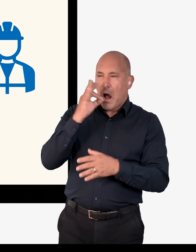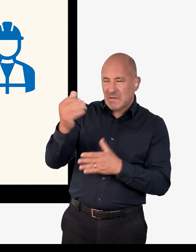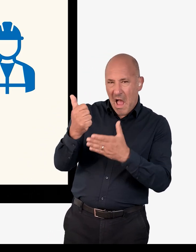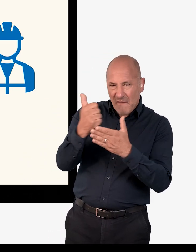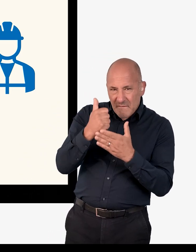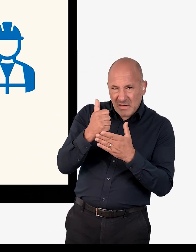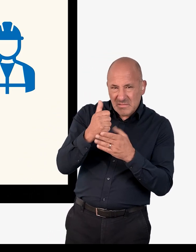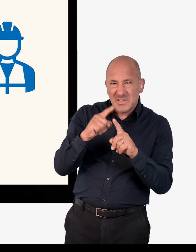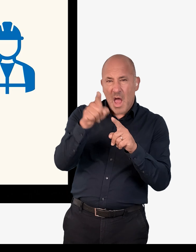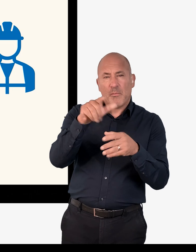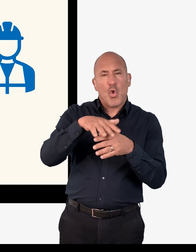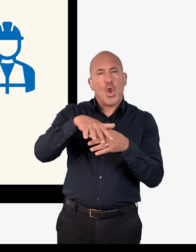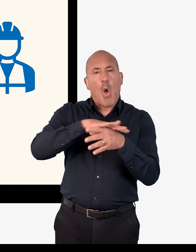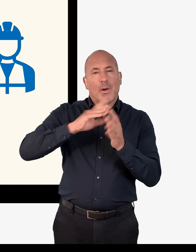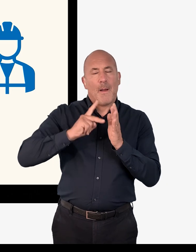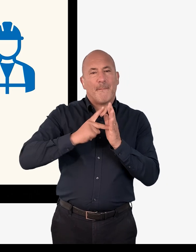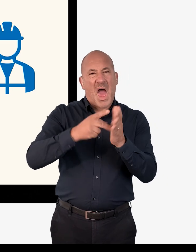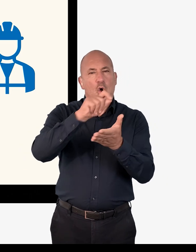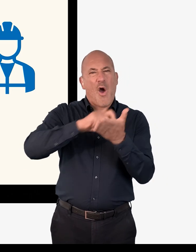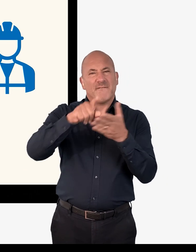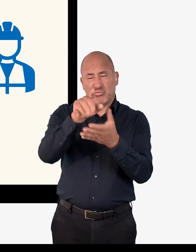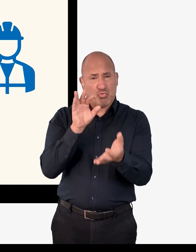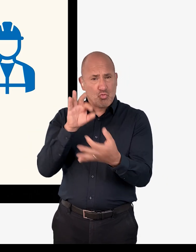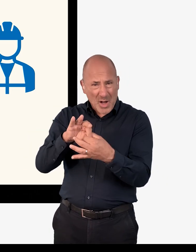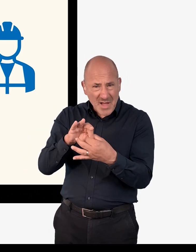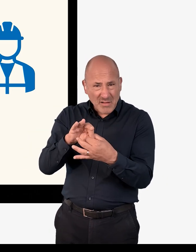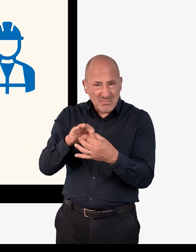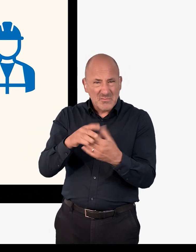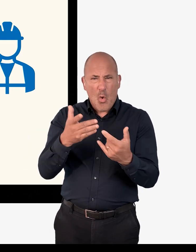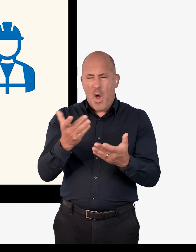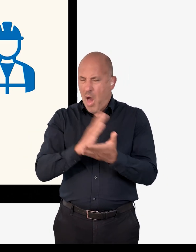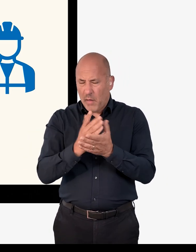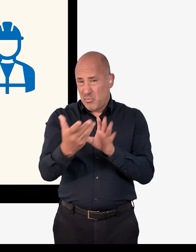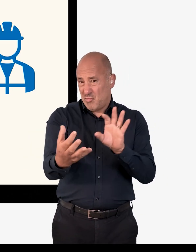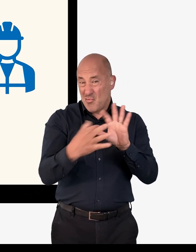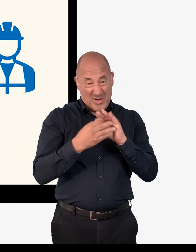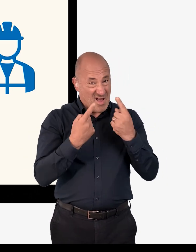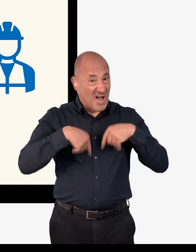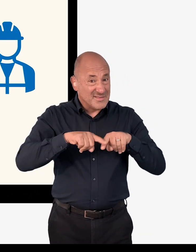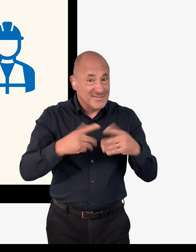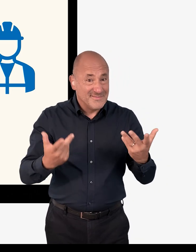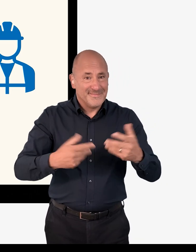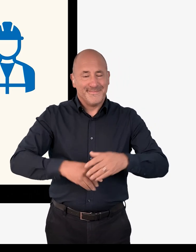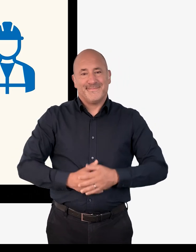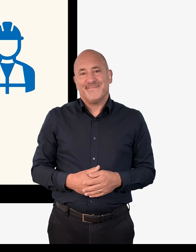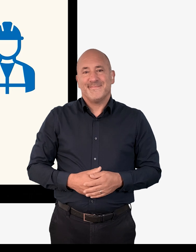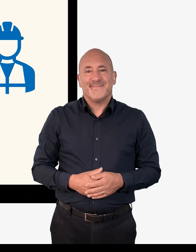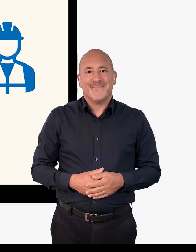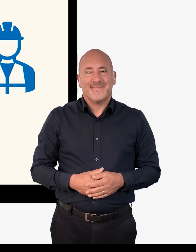advice from your professional team and get in touch with your local planning office, or contact us to discuss this